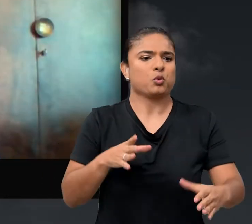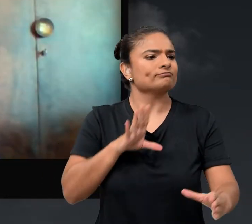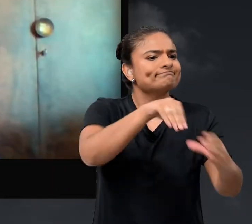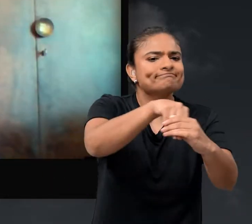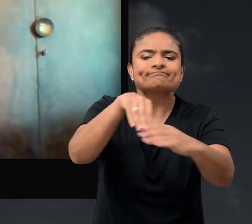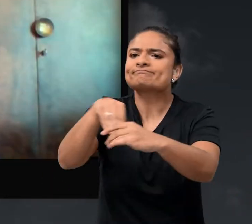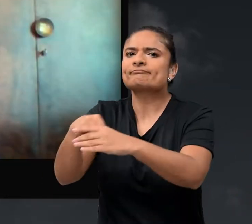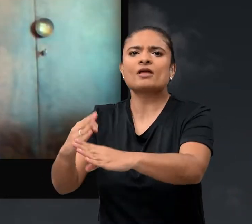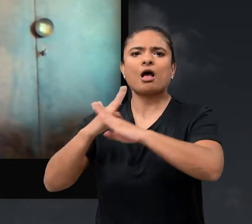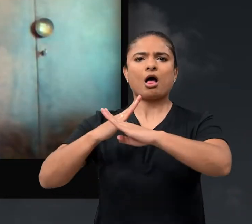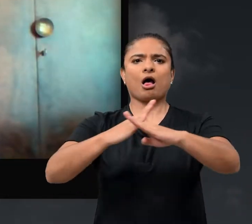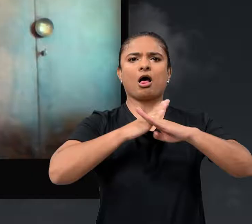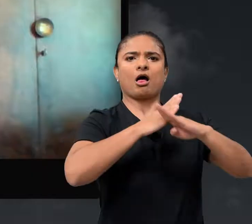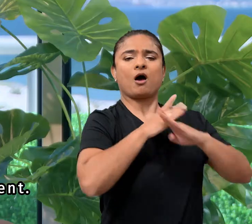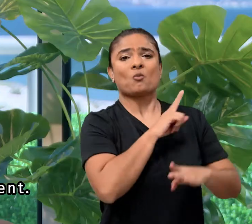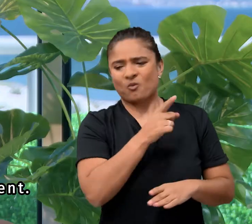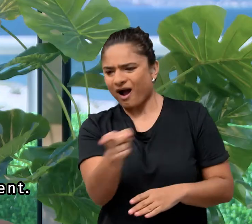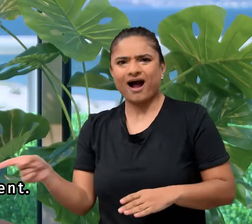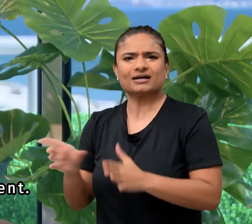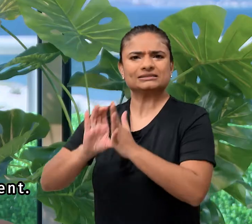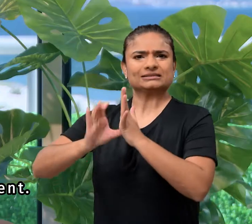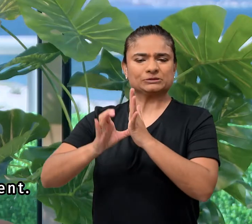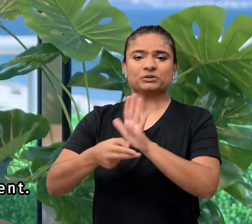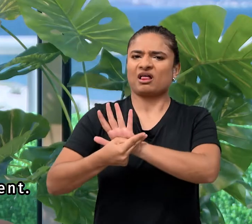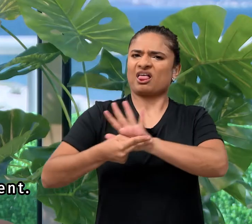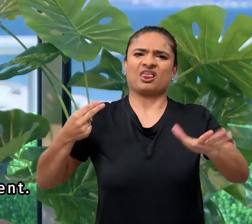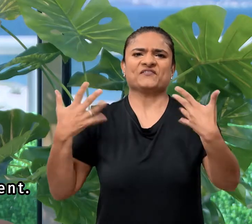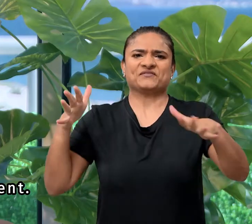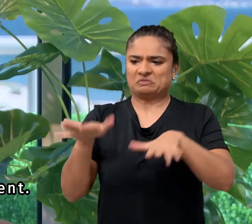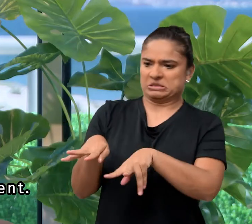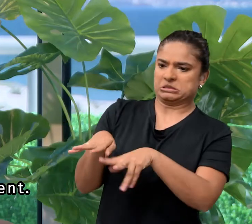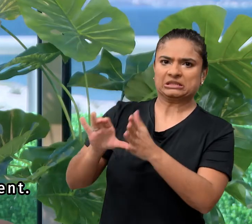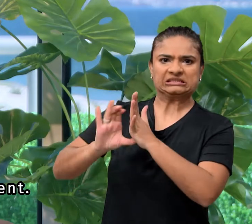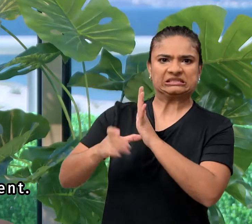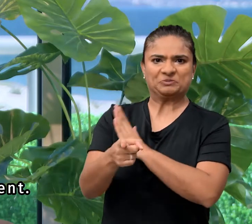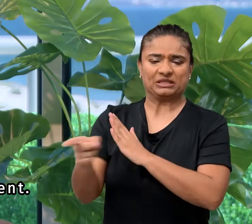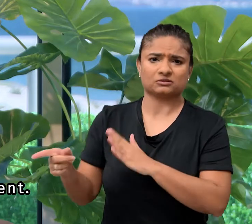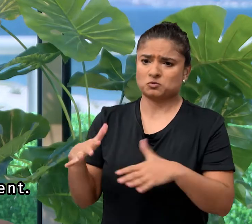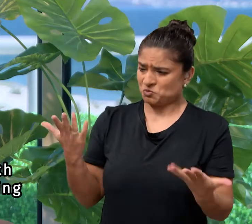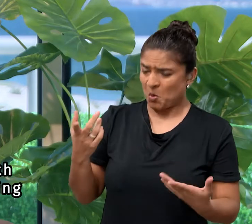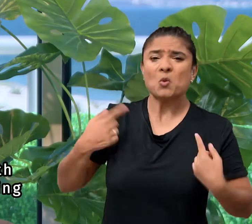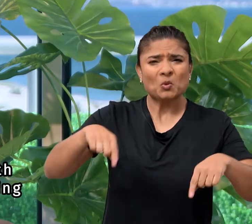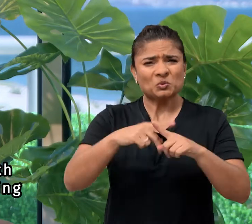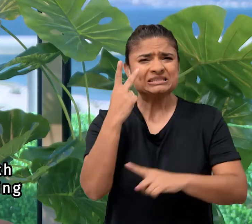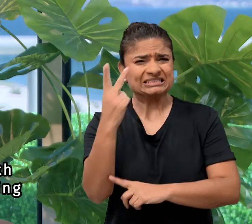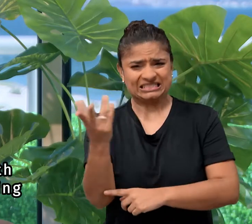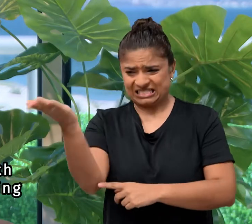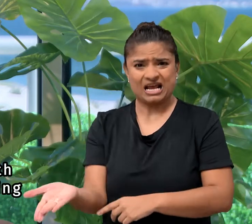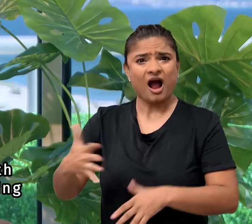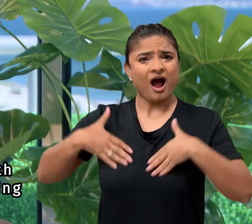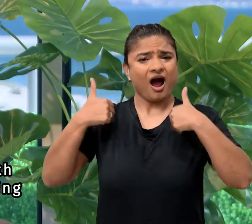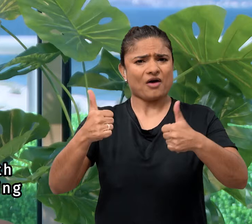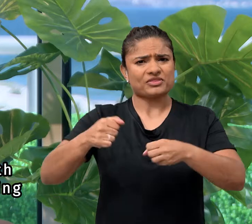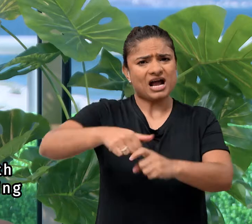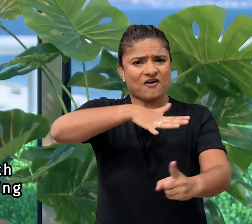of exclusion, also experiences of stigma. And then switching from the educational to the health environment. I believe that the health